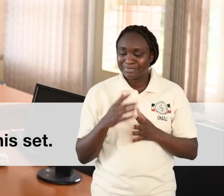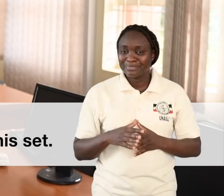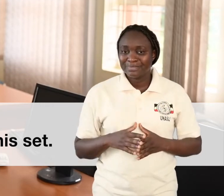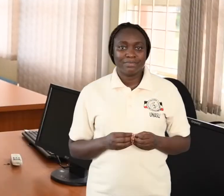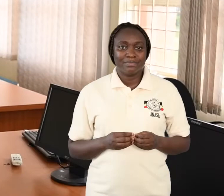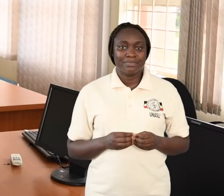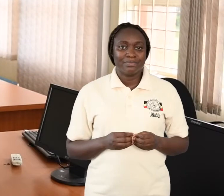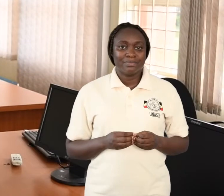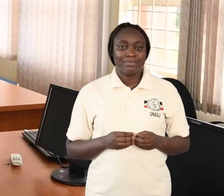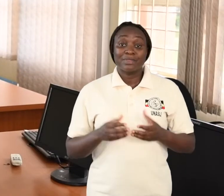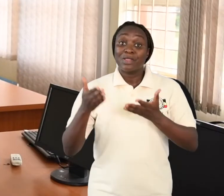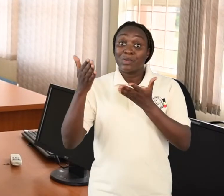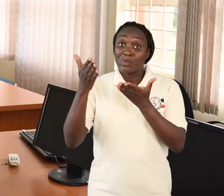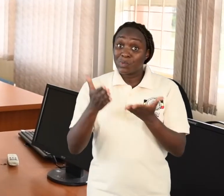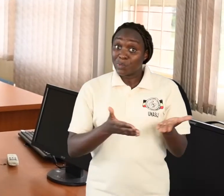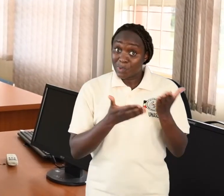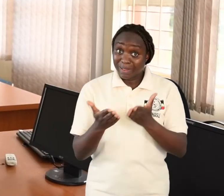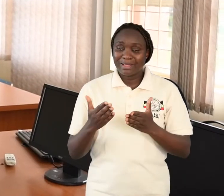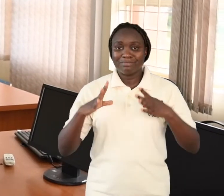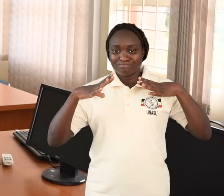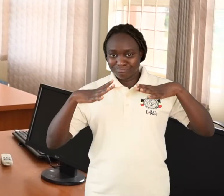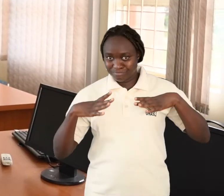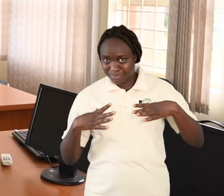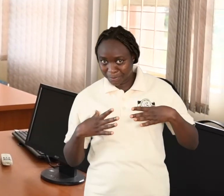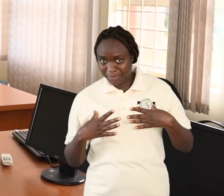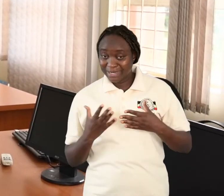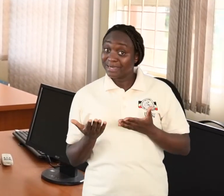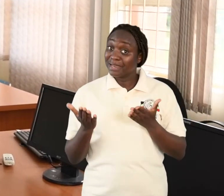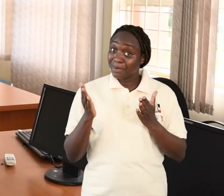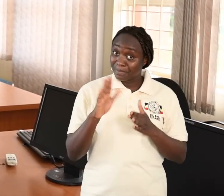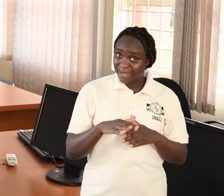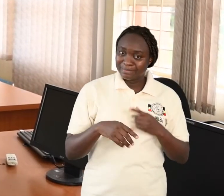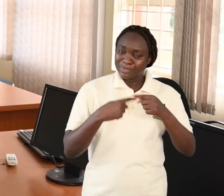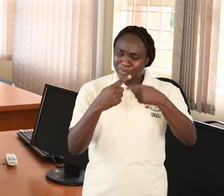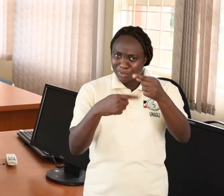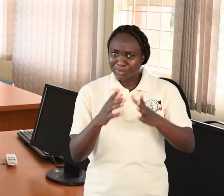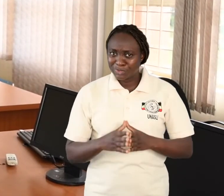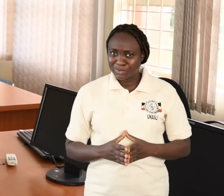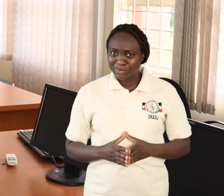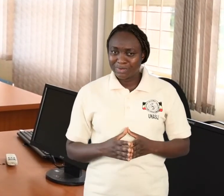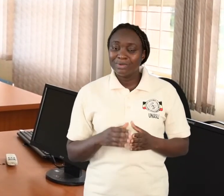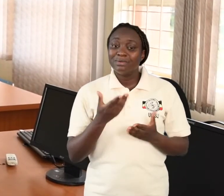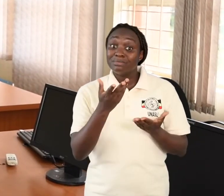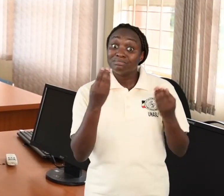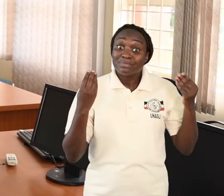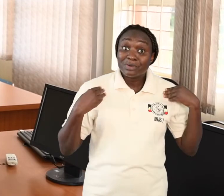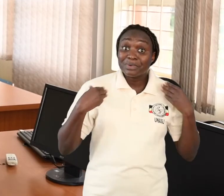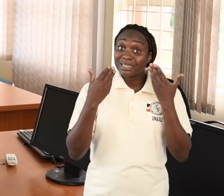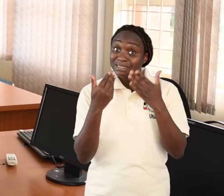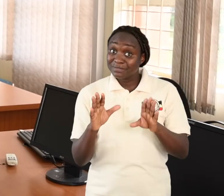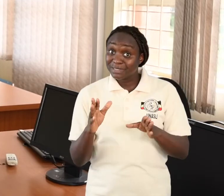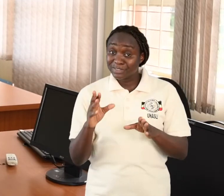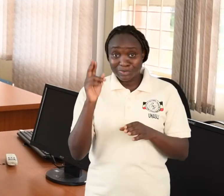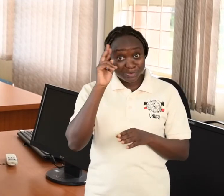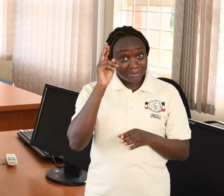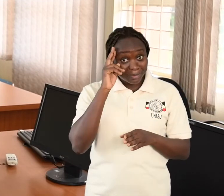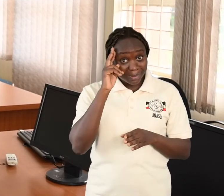right back. Welcome back from that break. Let's look at our number that I left you